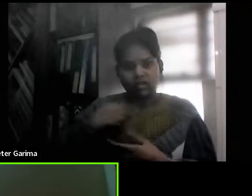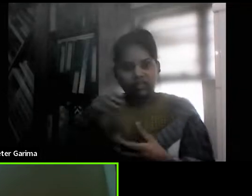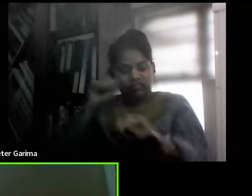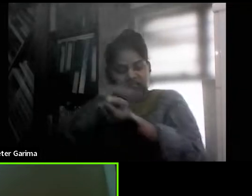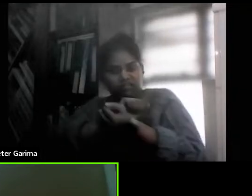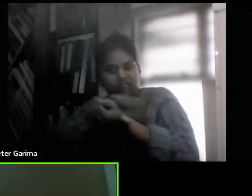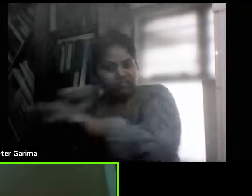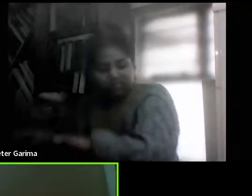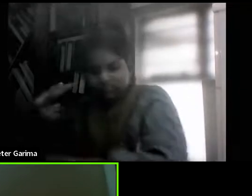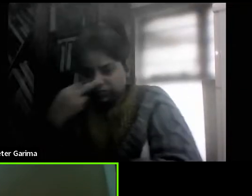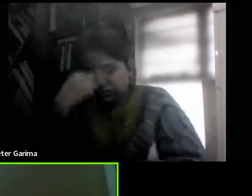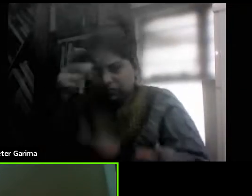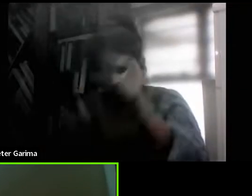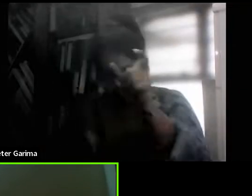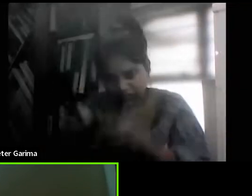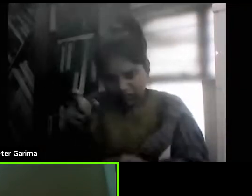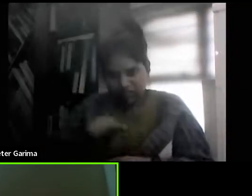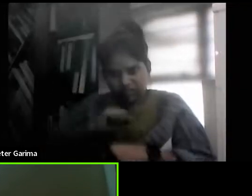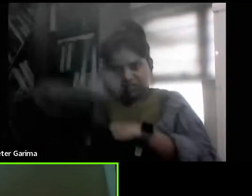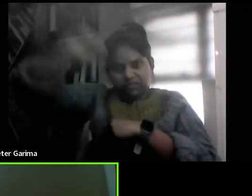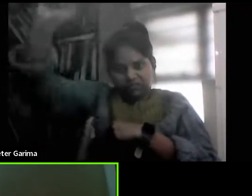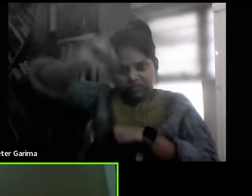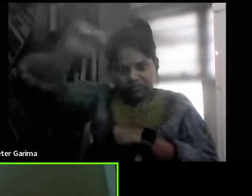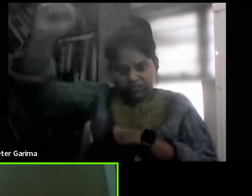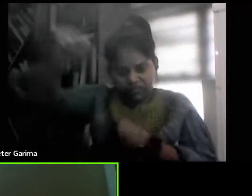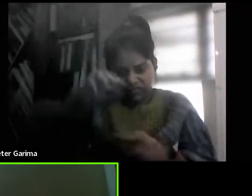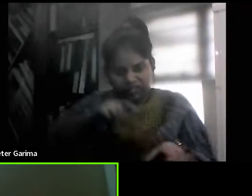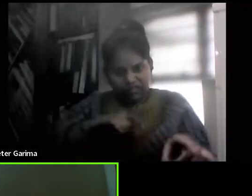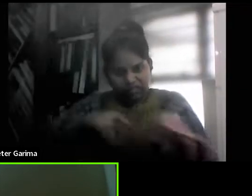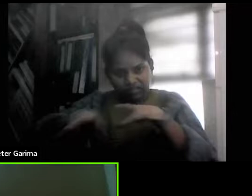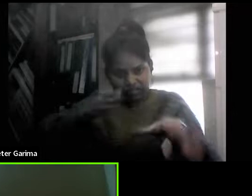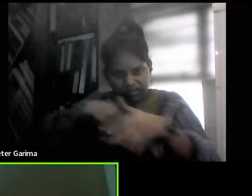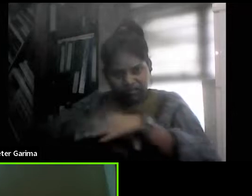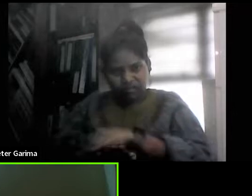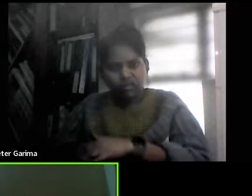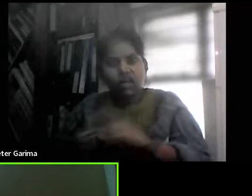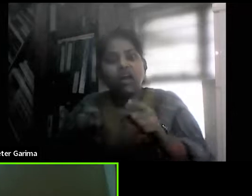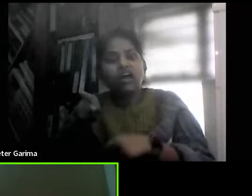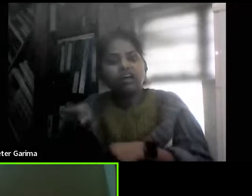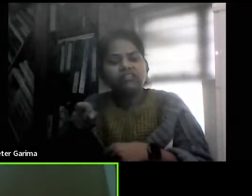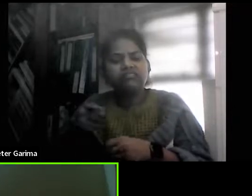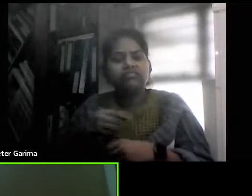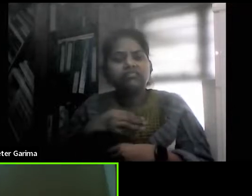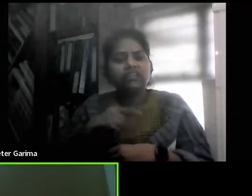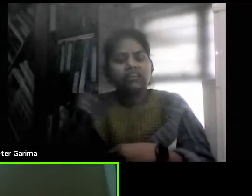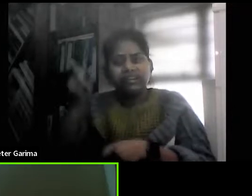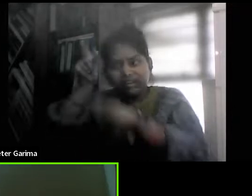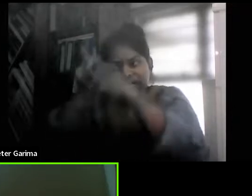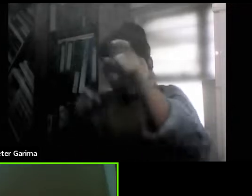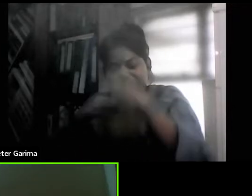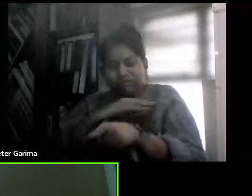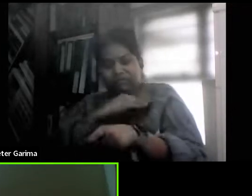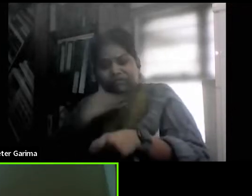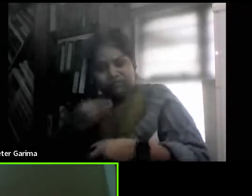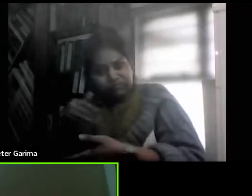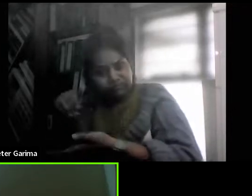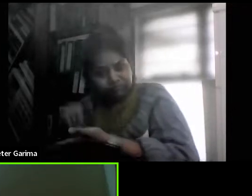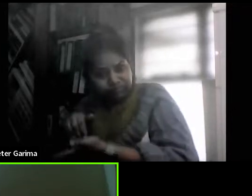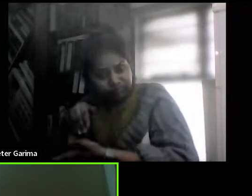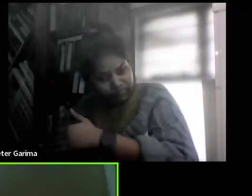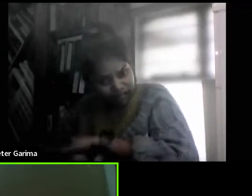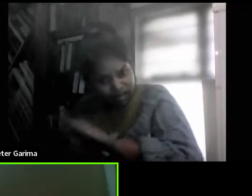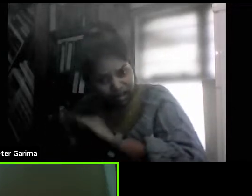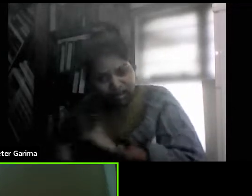people who were protesting in the heart of the city, and they left them in the graveyard at 10 o'clock in the midnight in the